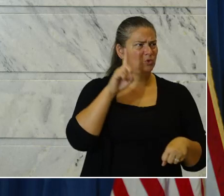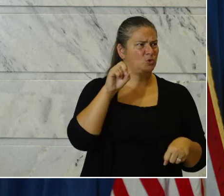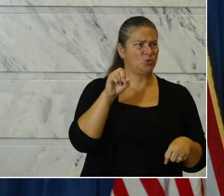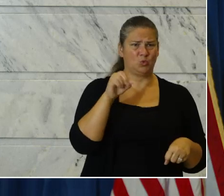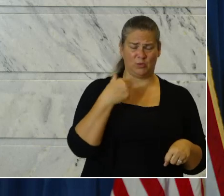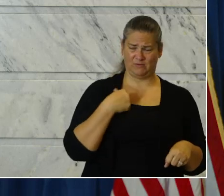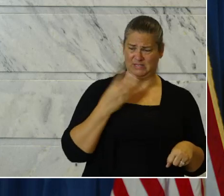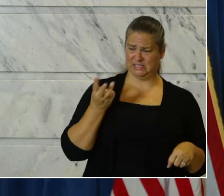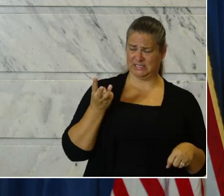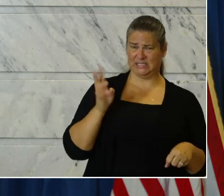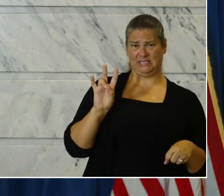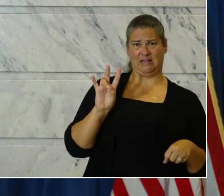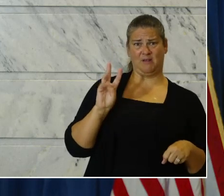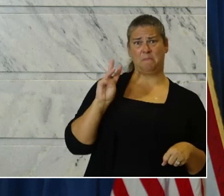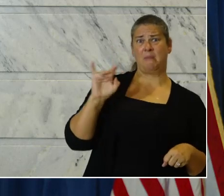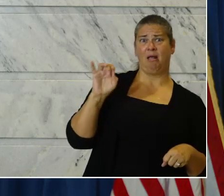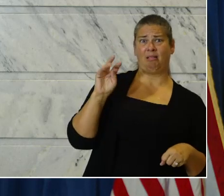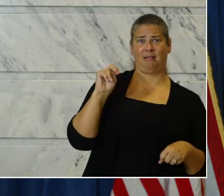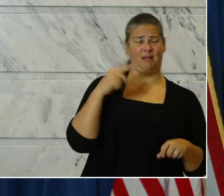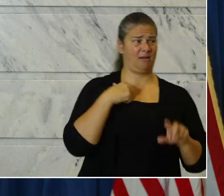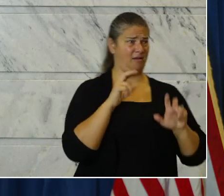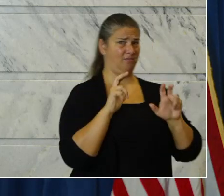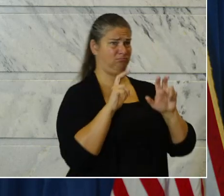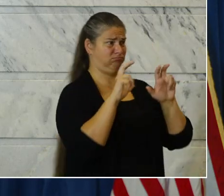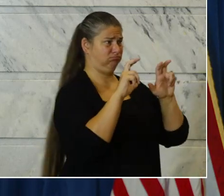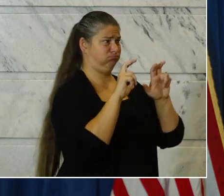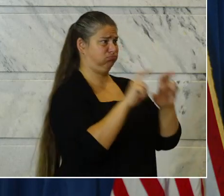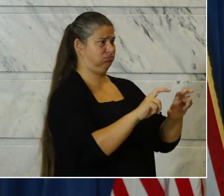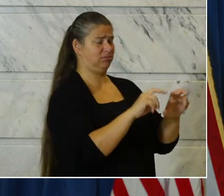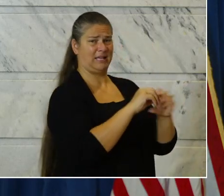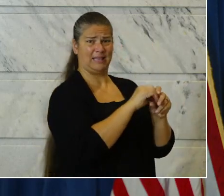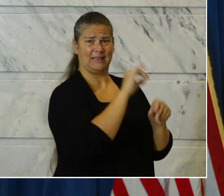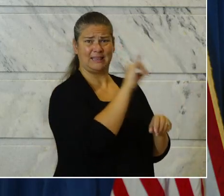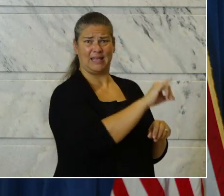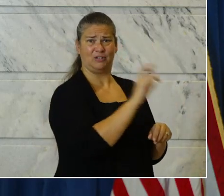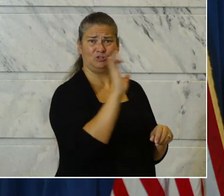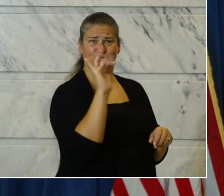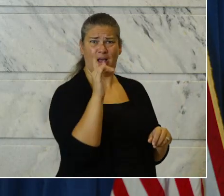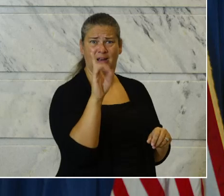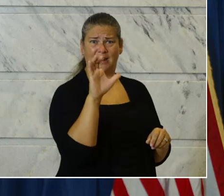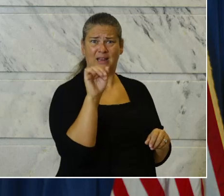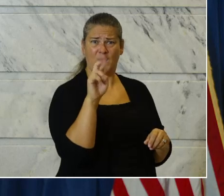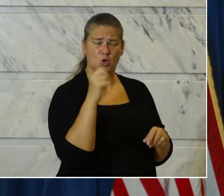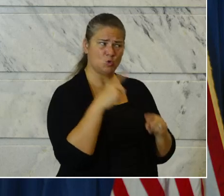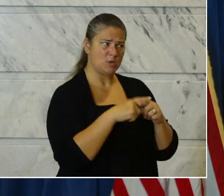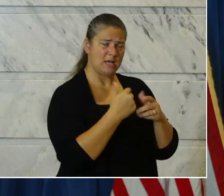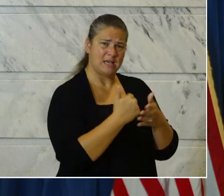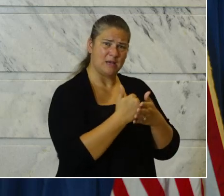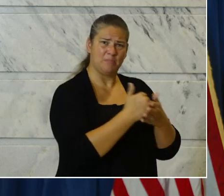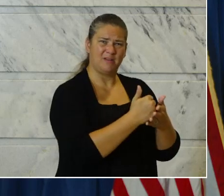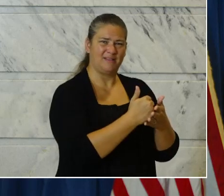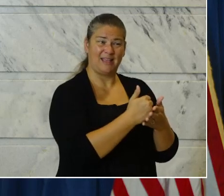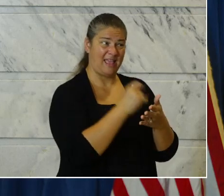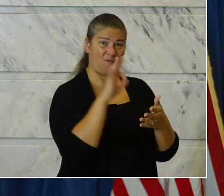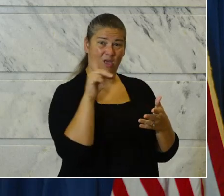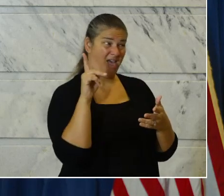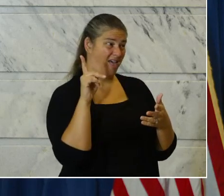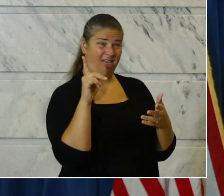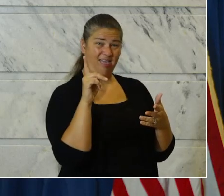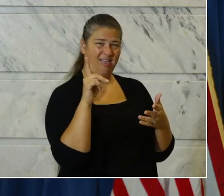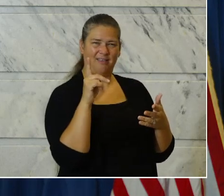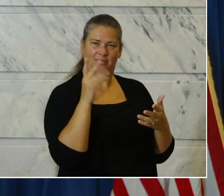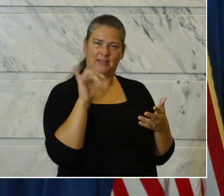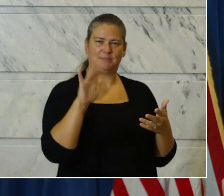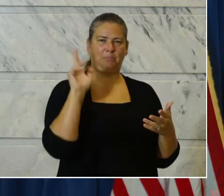$67 million into it would be wrong and would just be trying to make this thing political. What we have to do